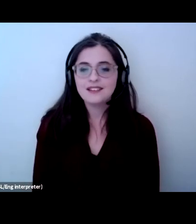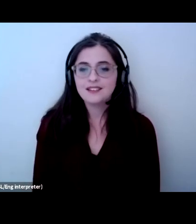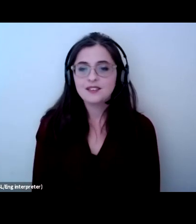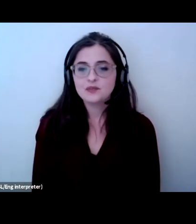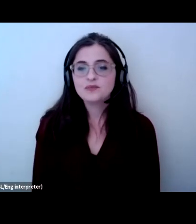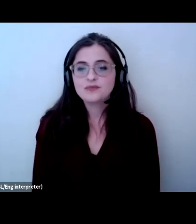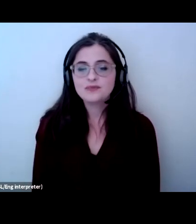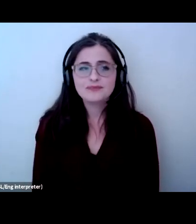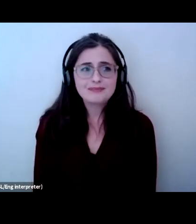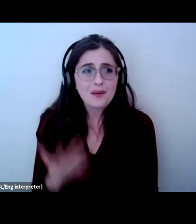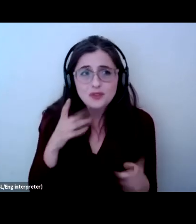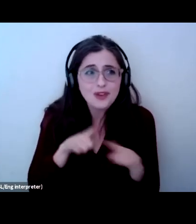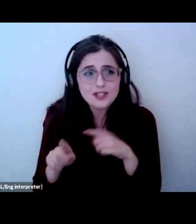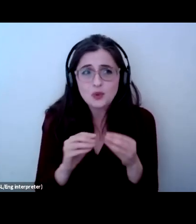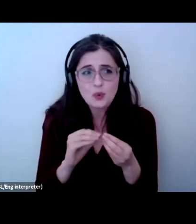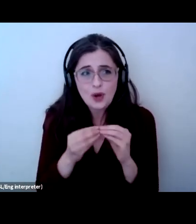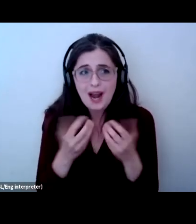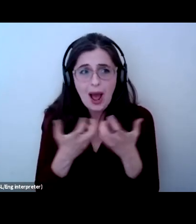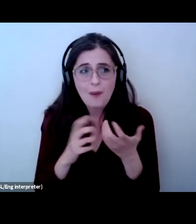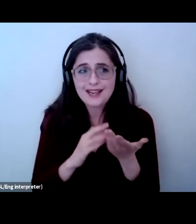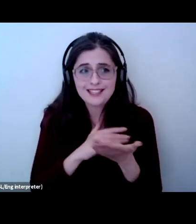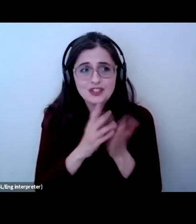I've got to work out how I can share them now.